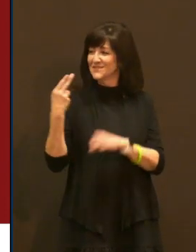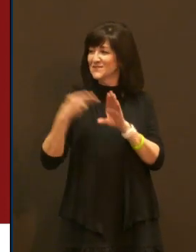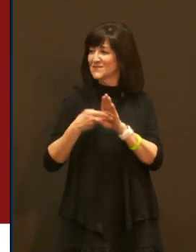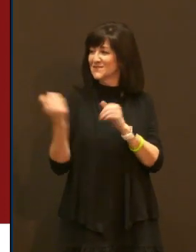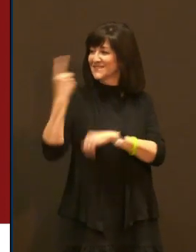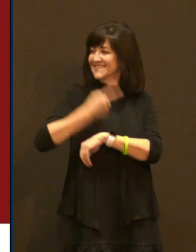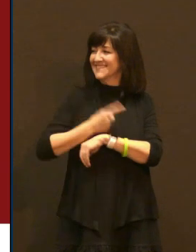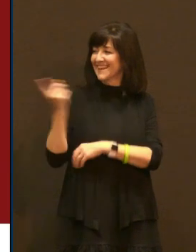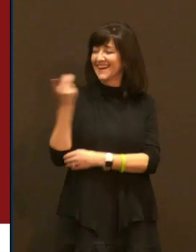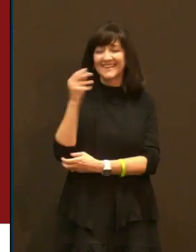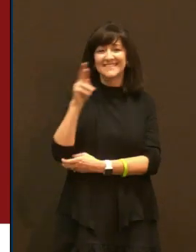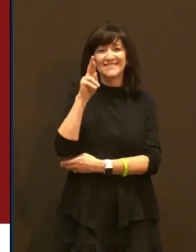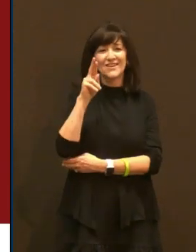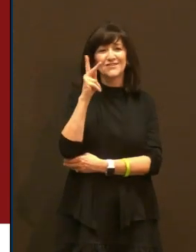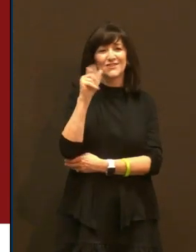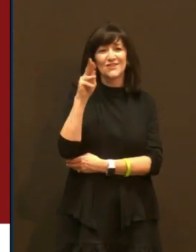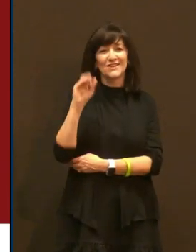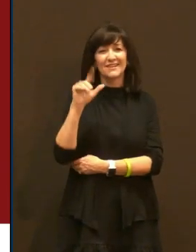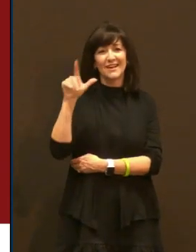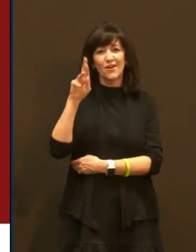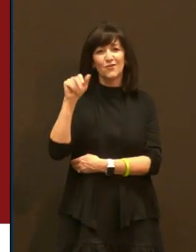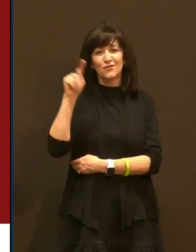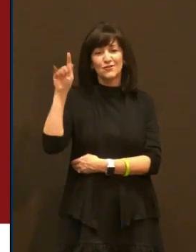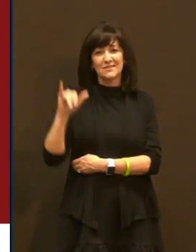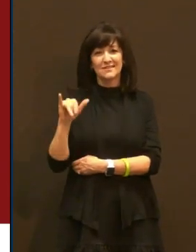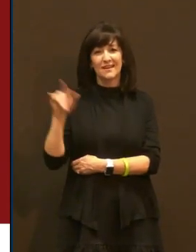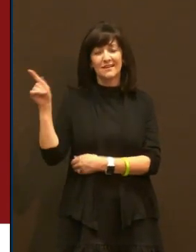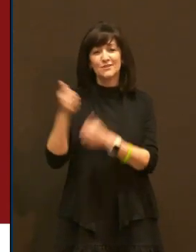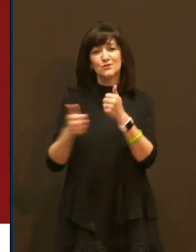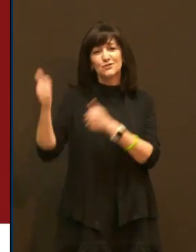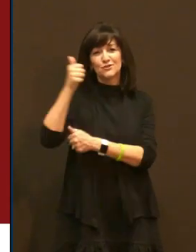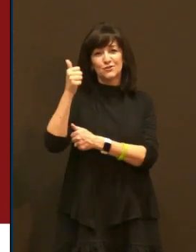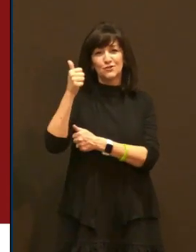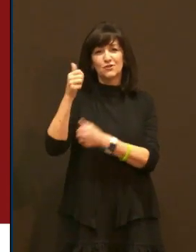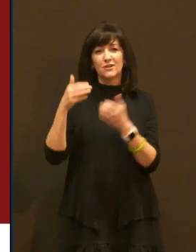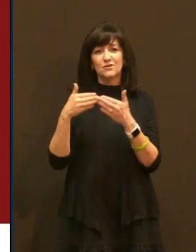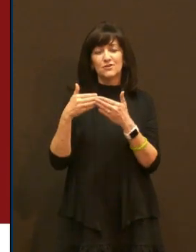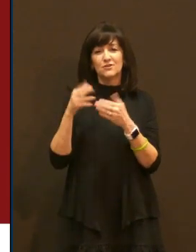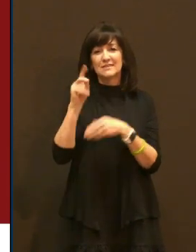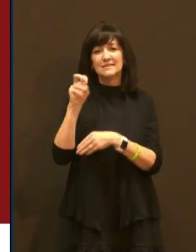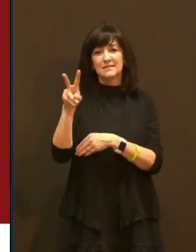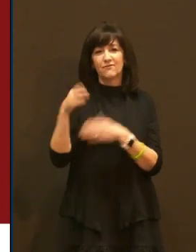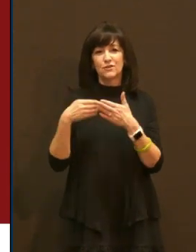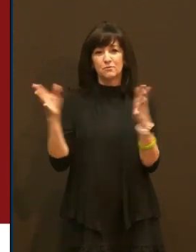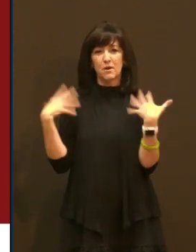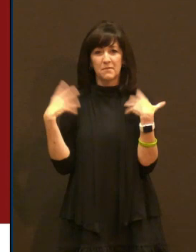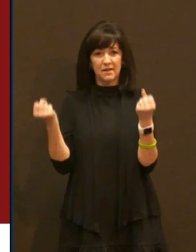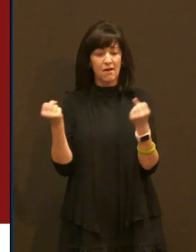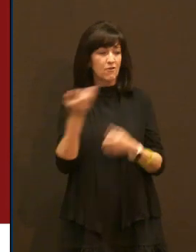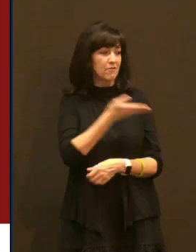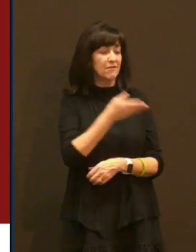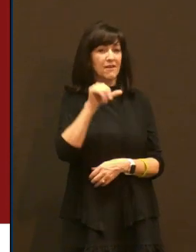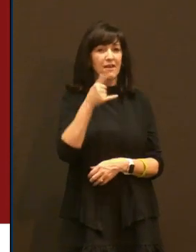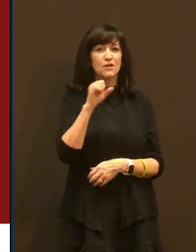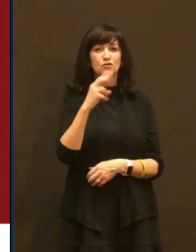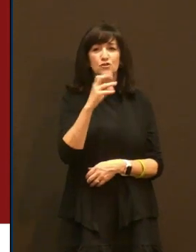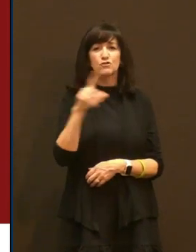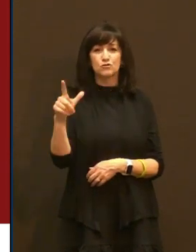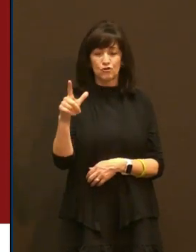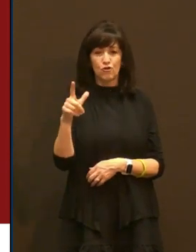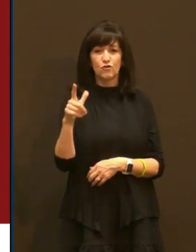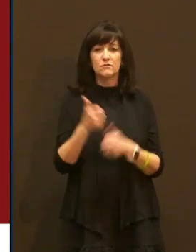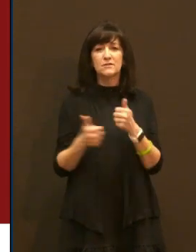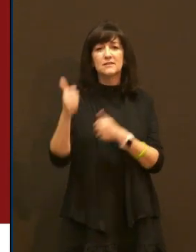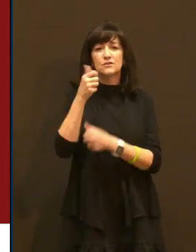Rattay, who is the Director of the Division of Public Health, and A.J. Schall, who's the Director of the